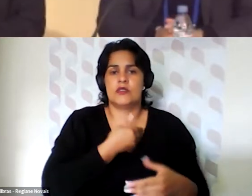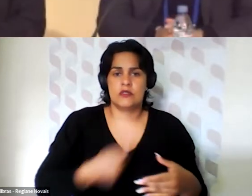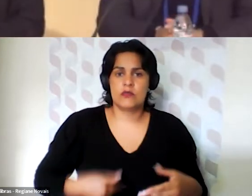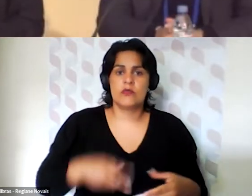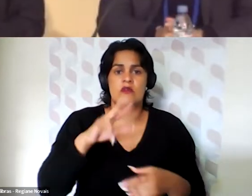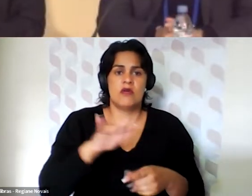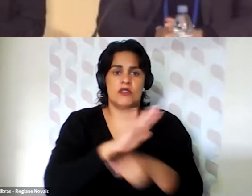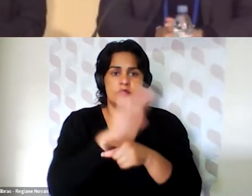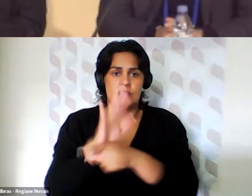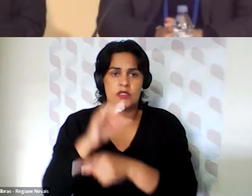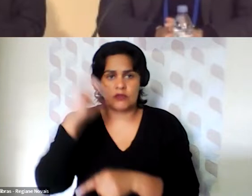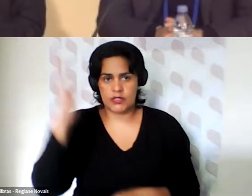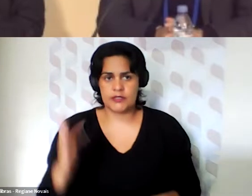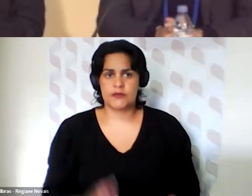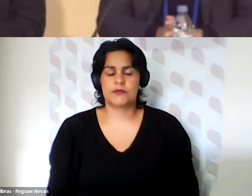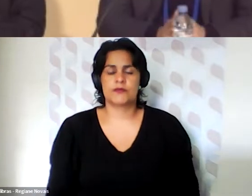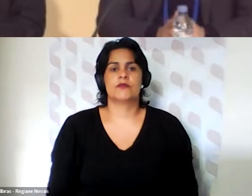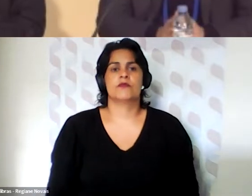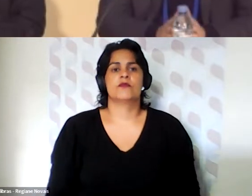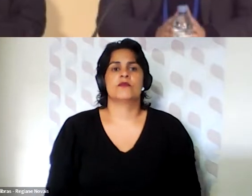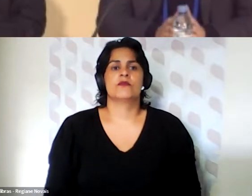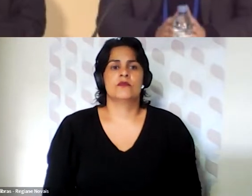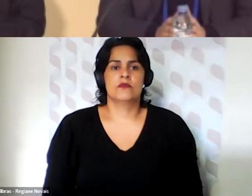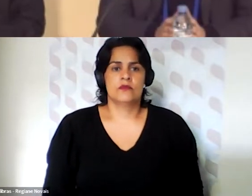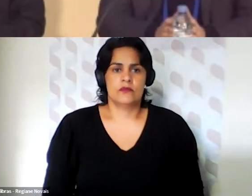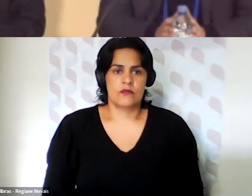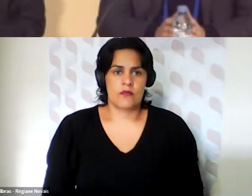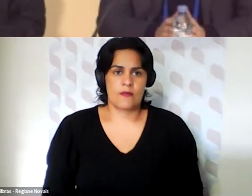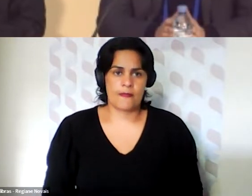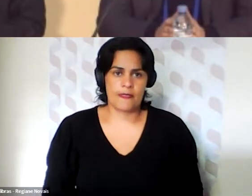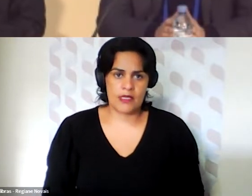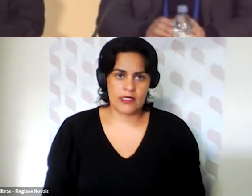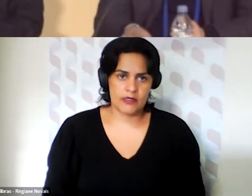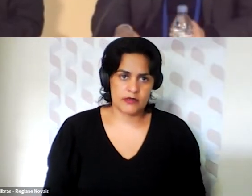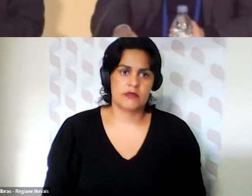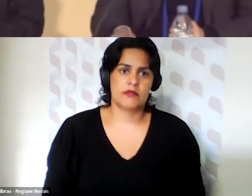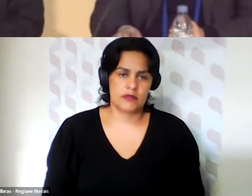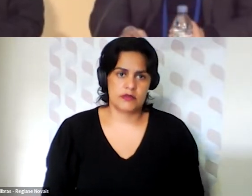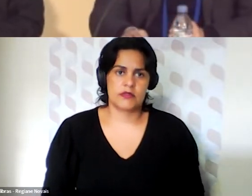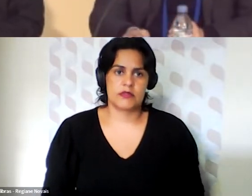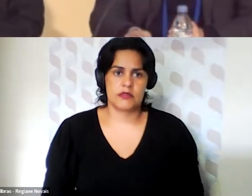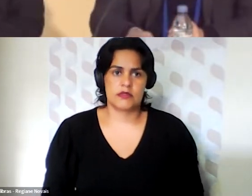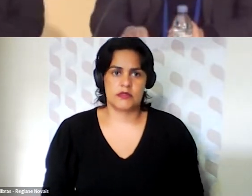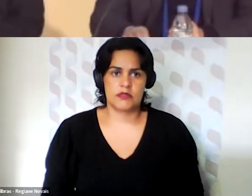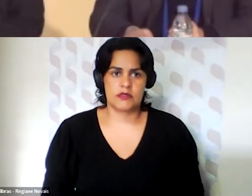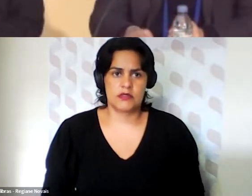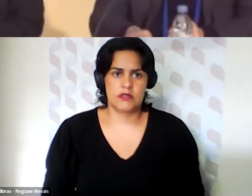the years of cooperation between Brazil and the OECD lead to Andreas explaining what